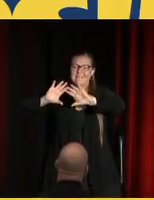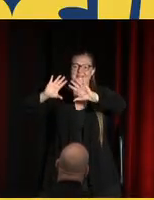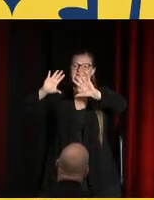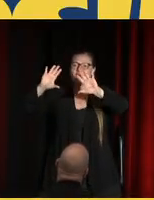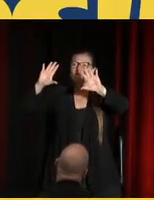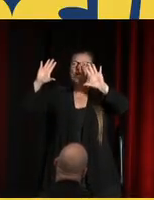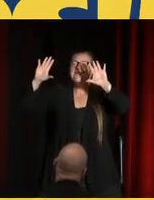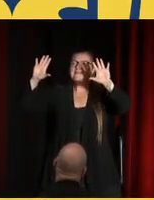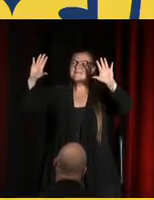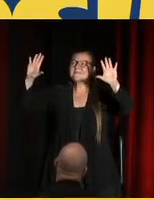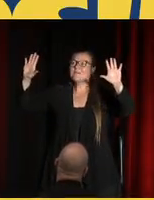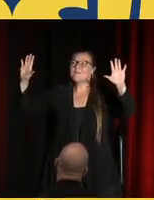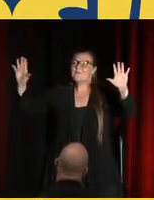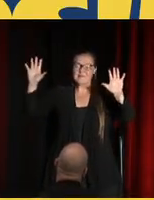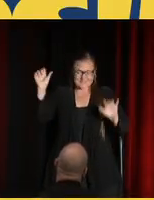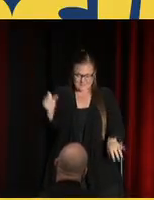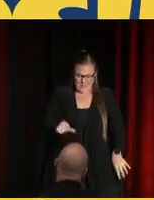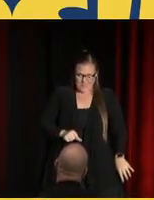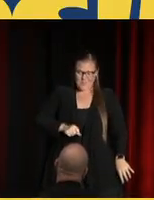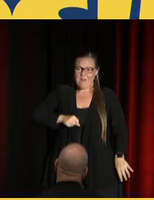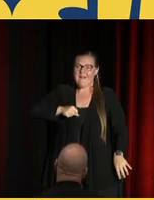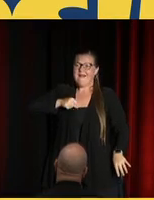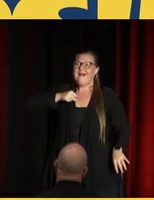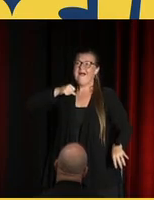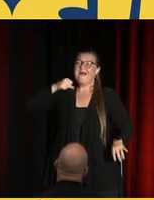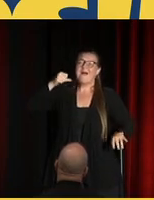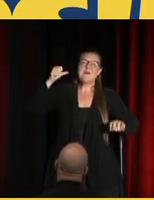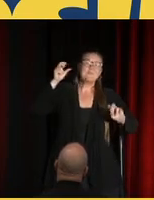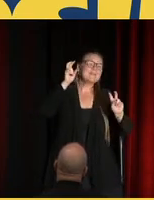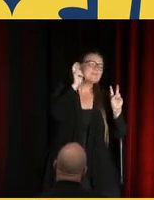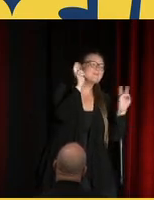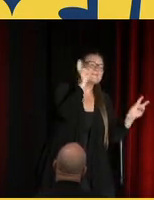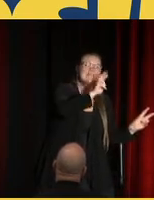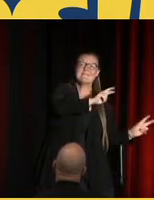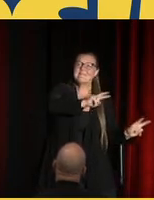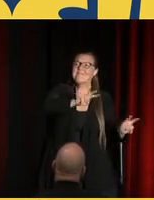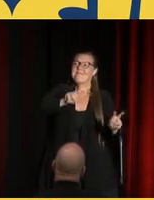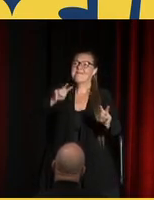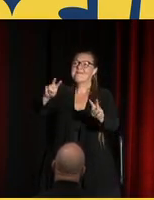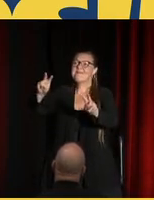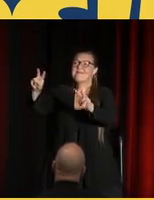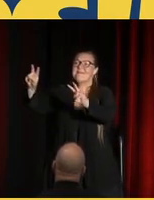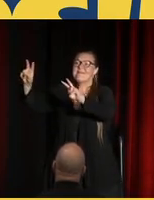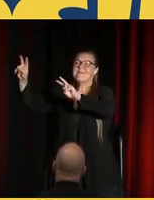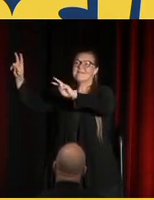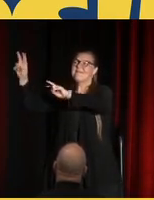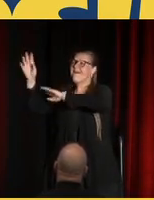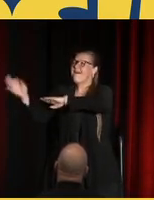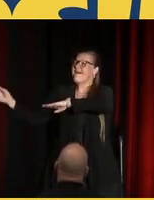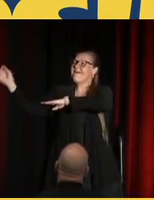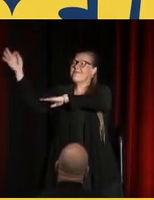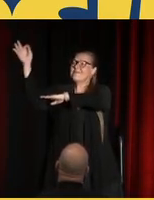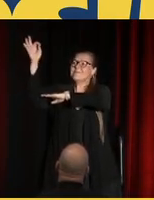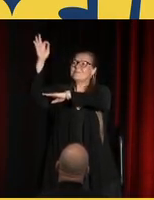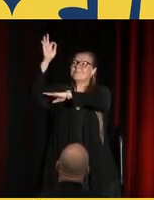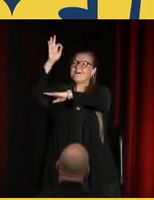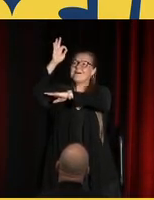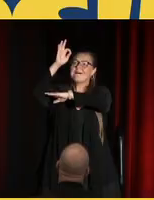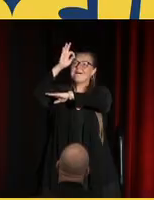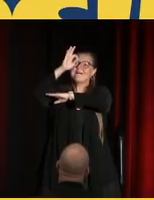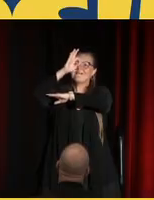early light what so proudly we held at